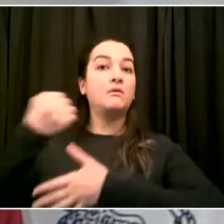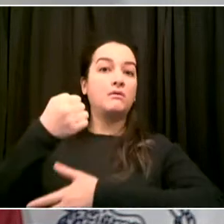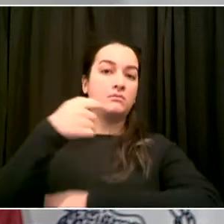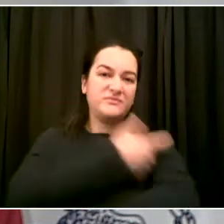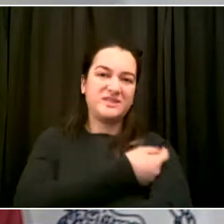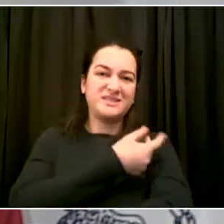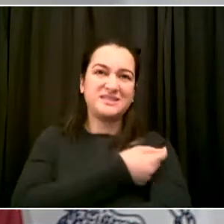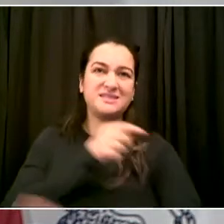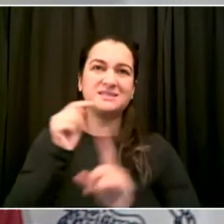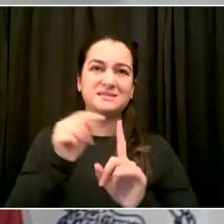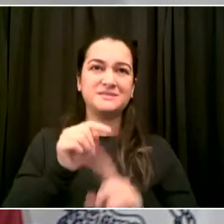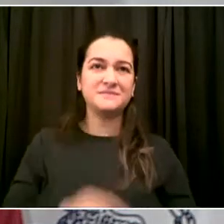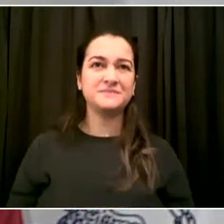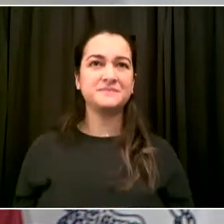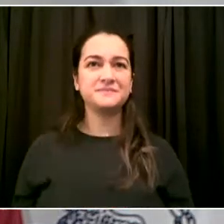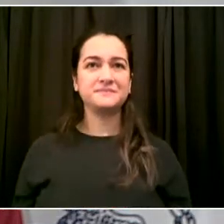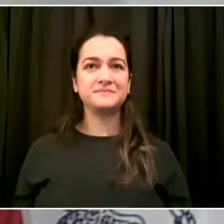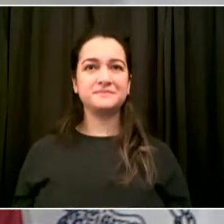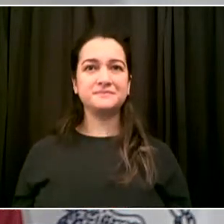from Gothamist.